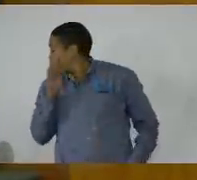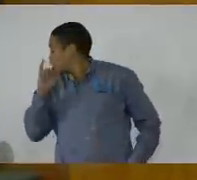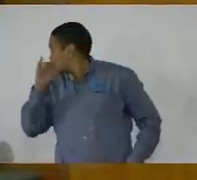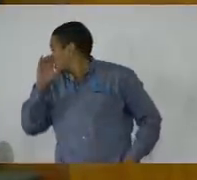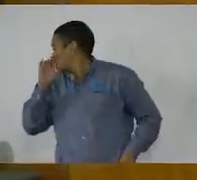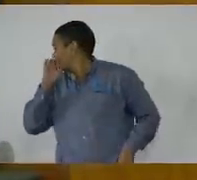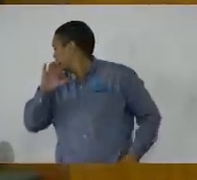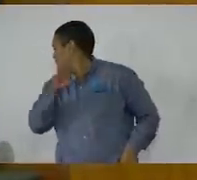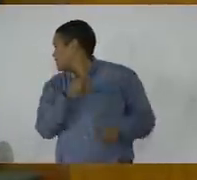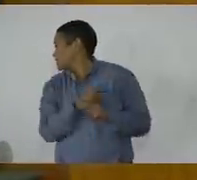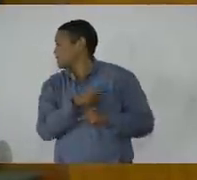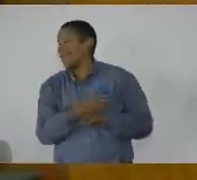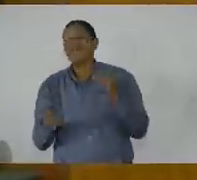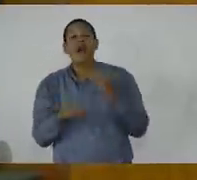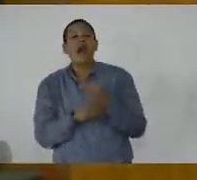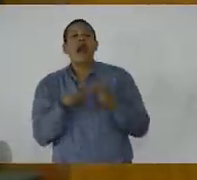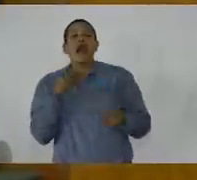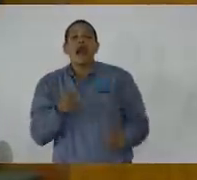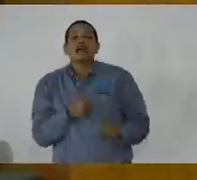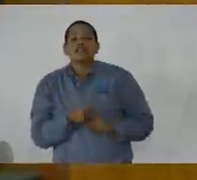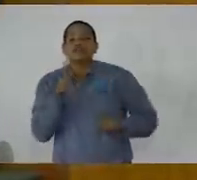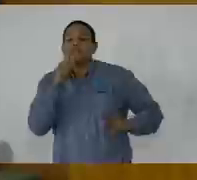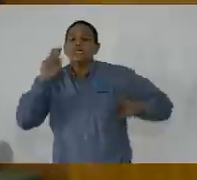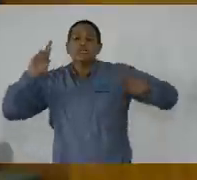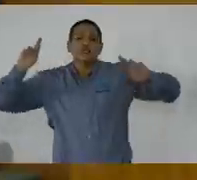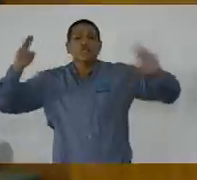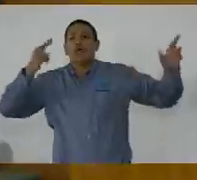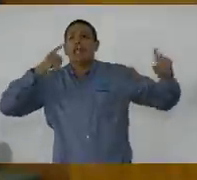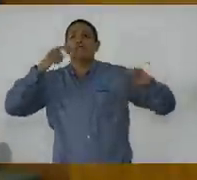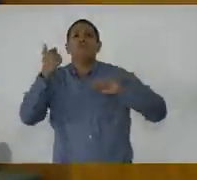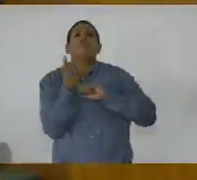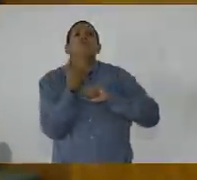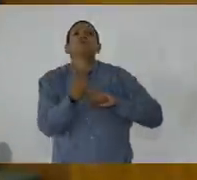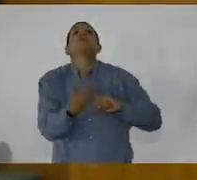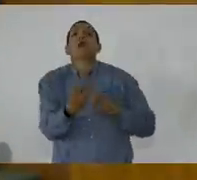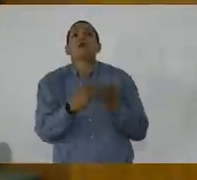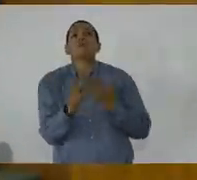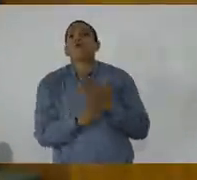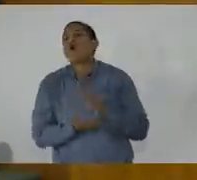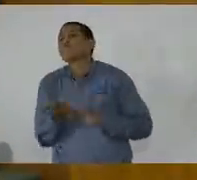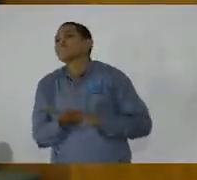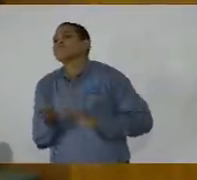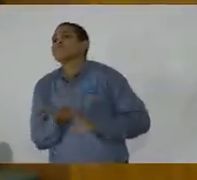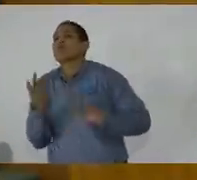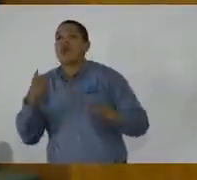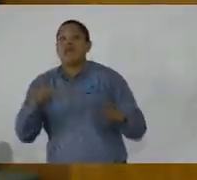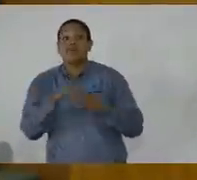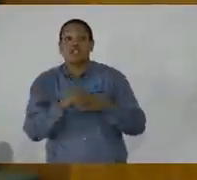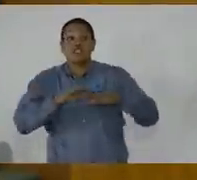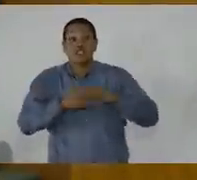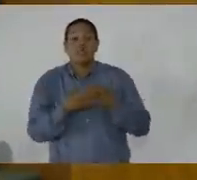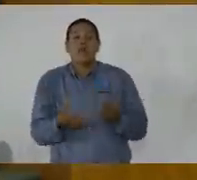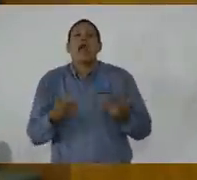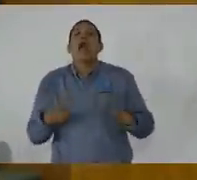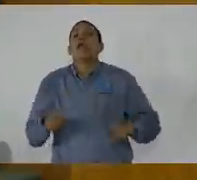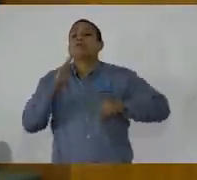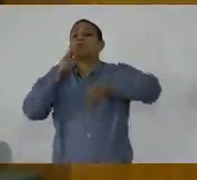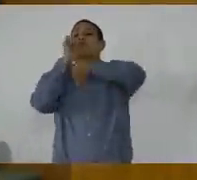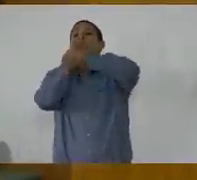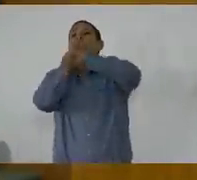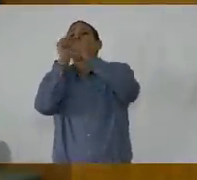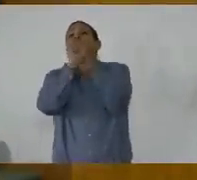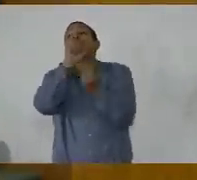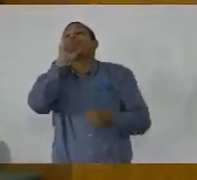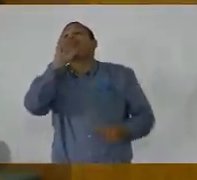JCDC, Madam Speaker, stands ready to expand the program in Jamaica to work with the